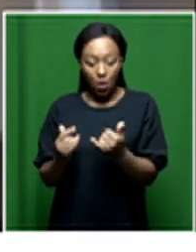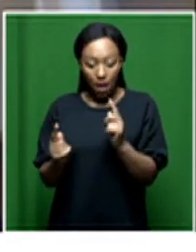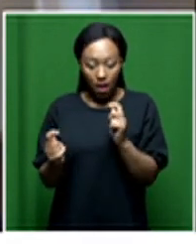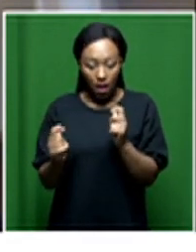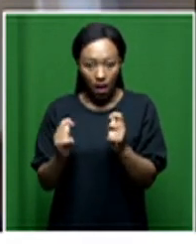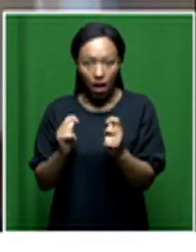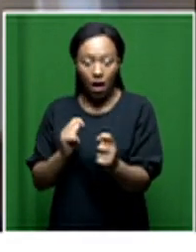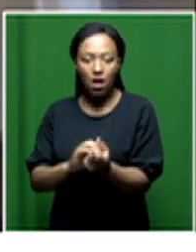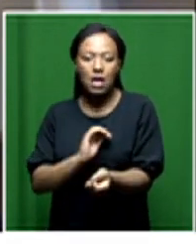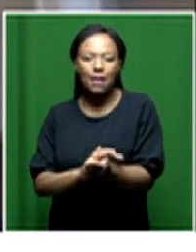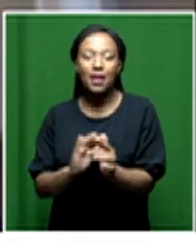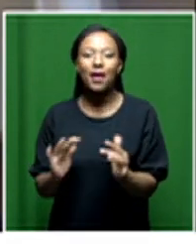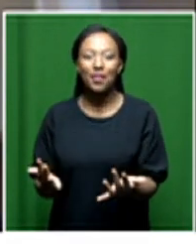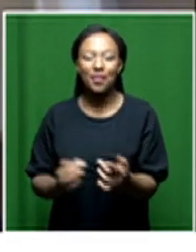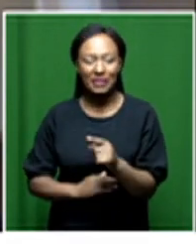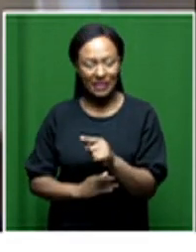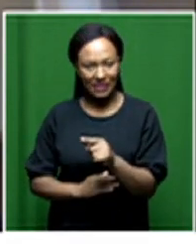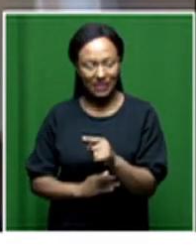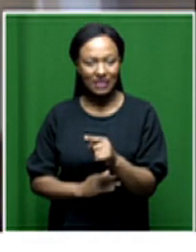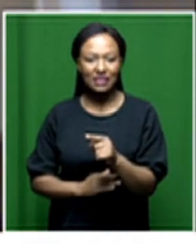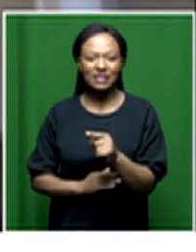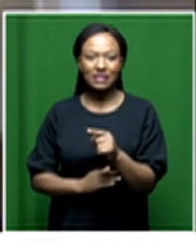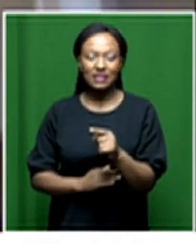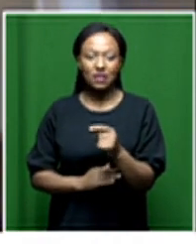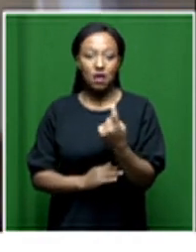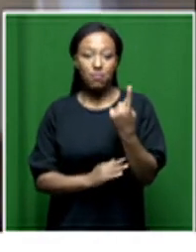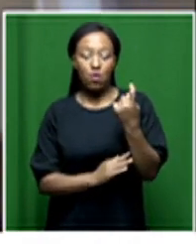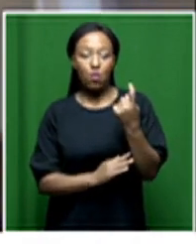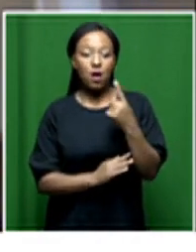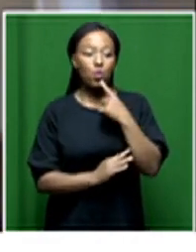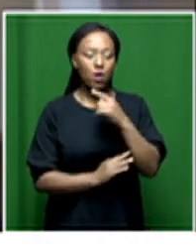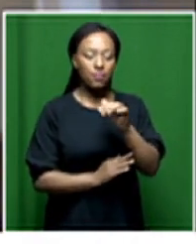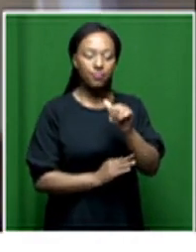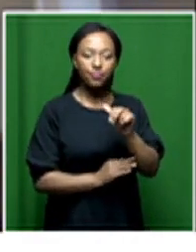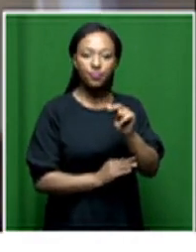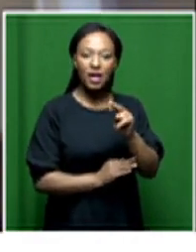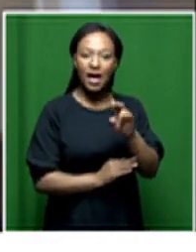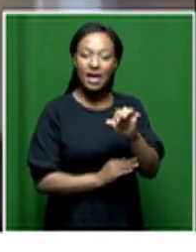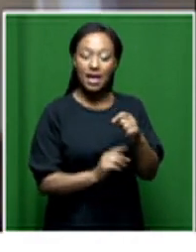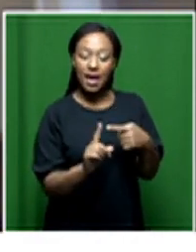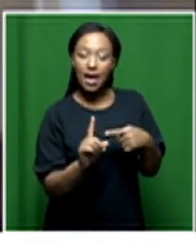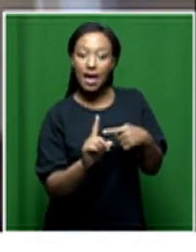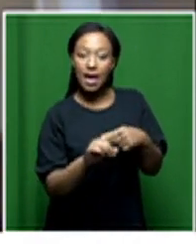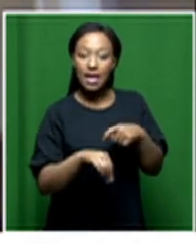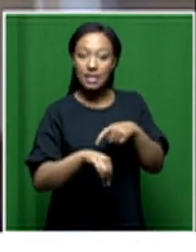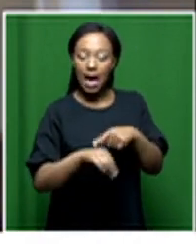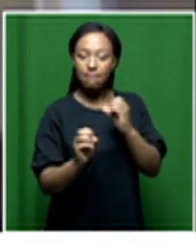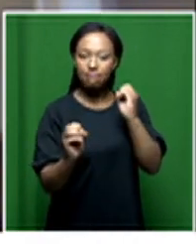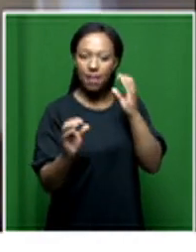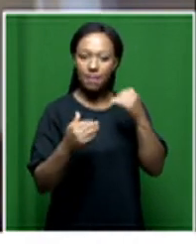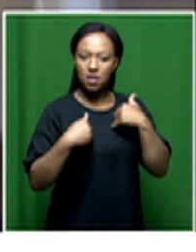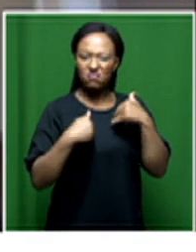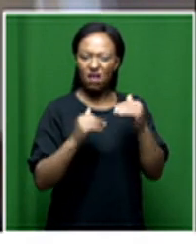going to happen. And one of the things Andre pointed out when he started his discussion is they are